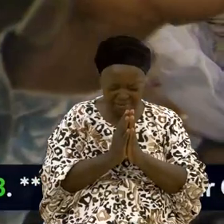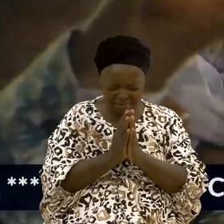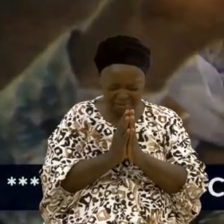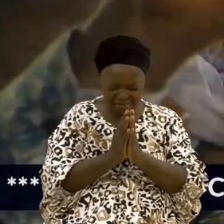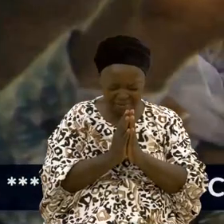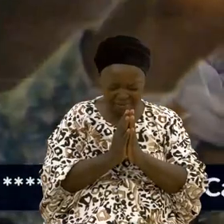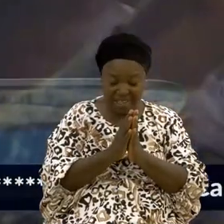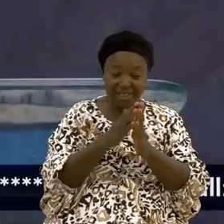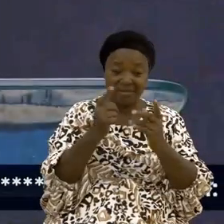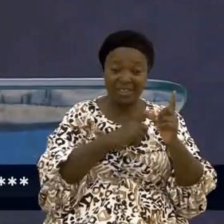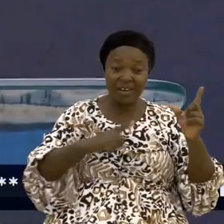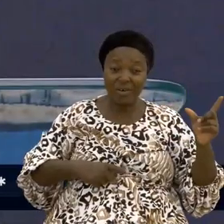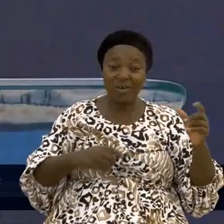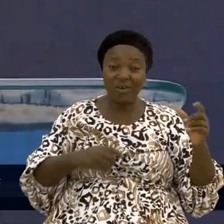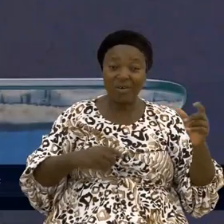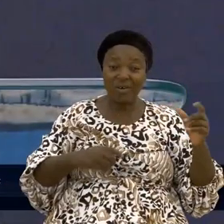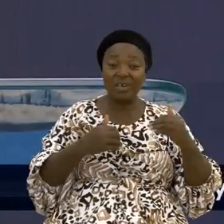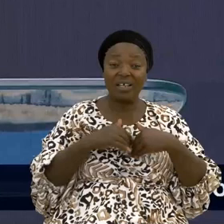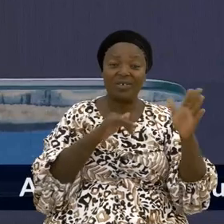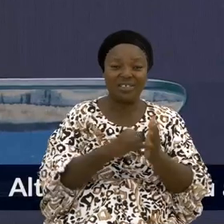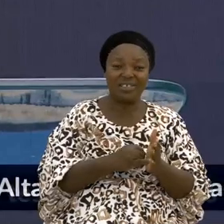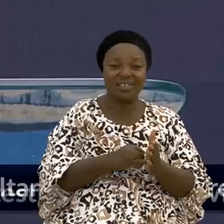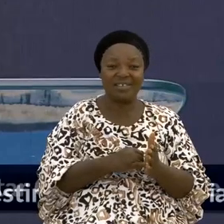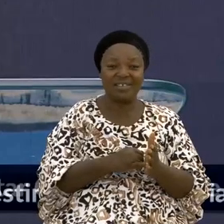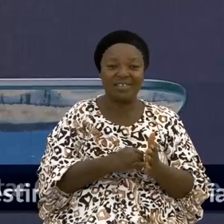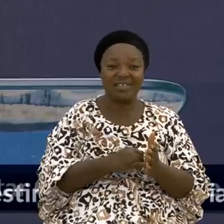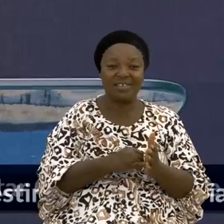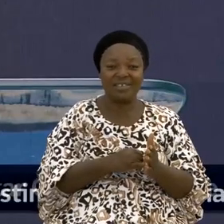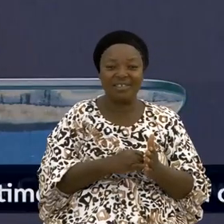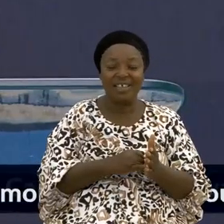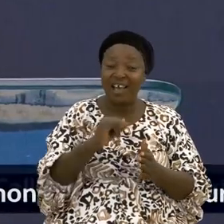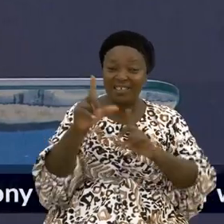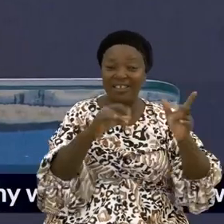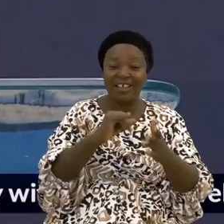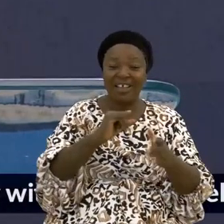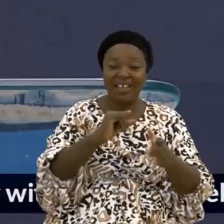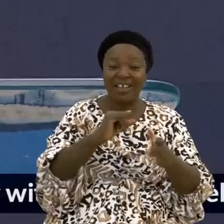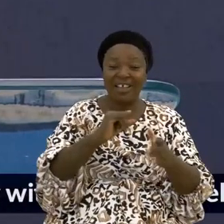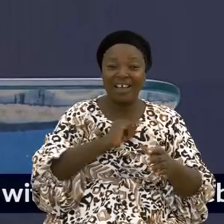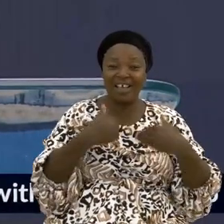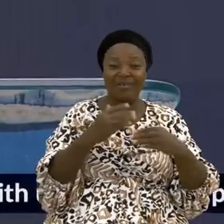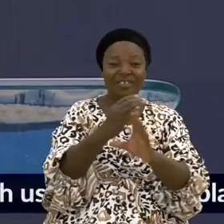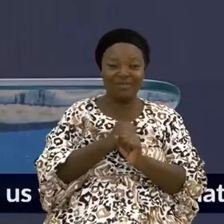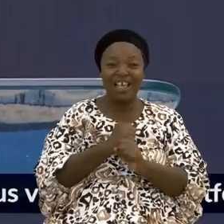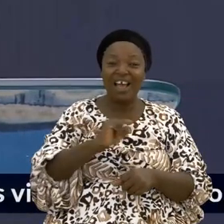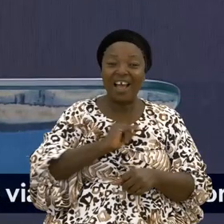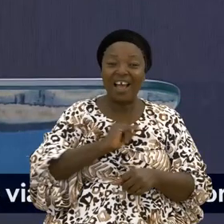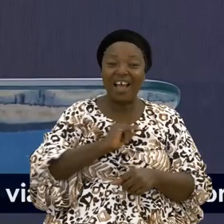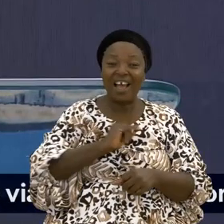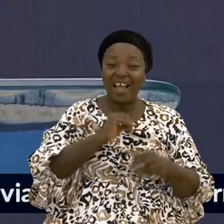The Lord has done it. I have received. I have